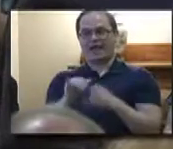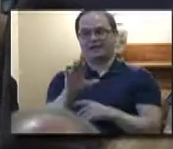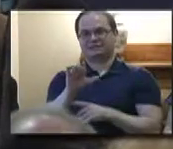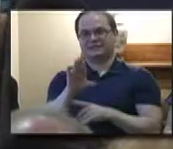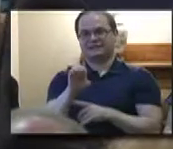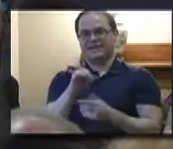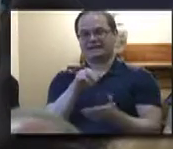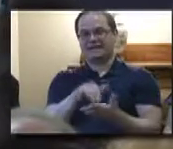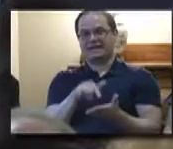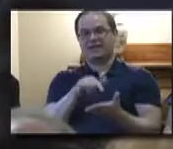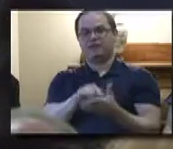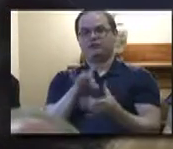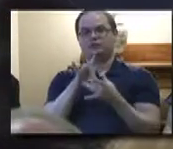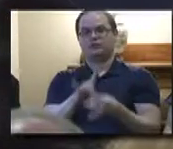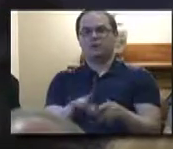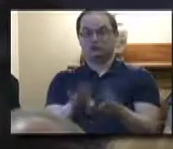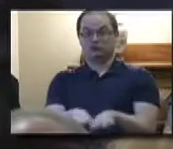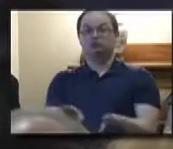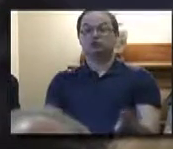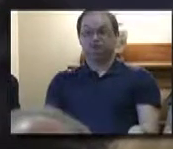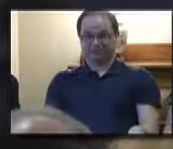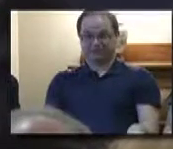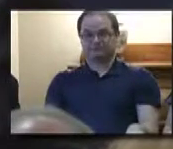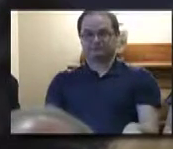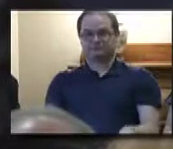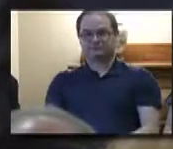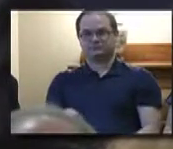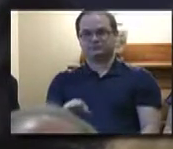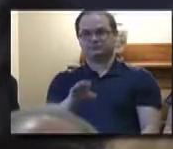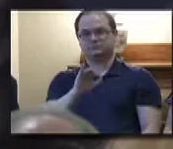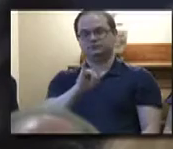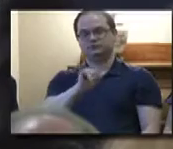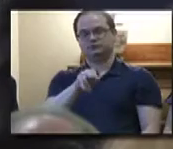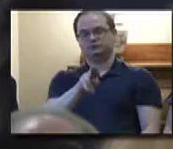study, and this has to do with children, juveniles.